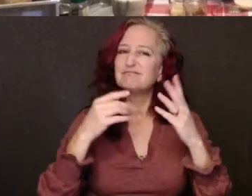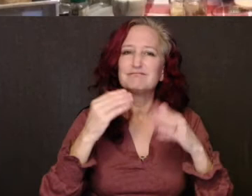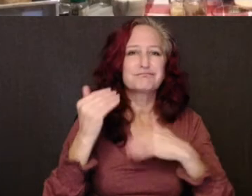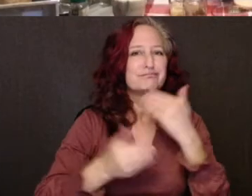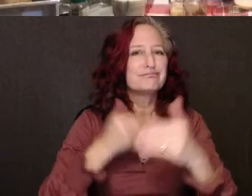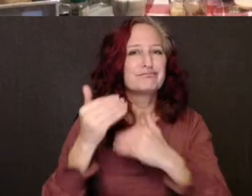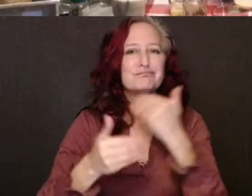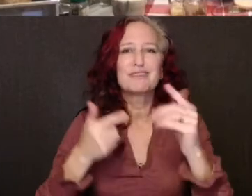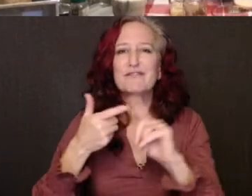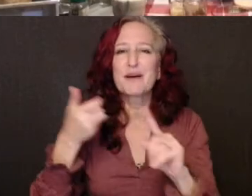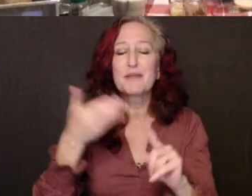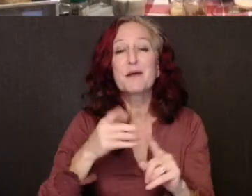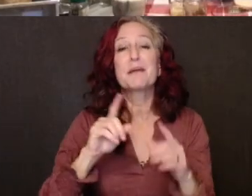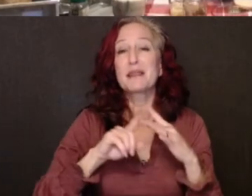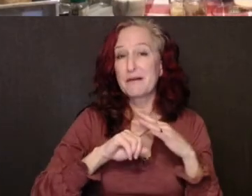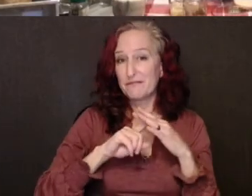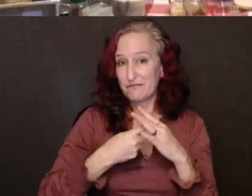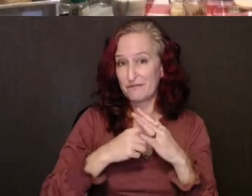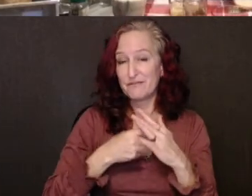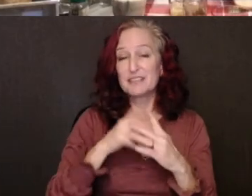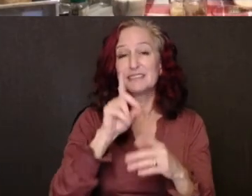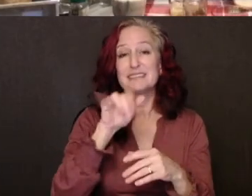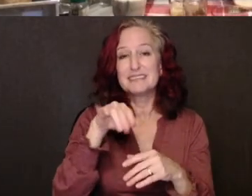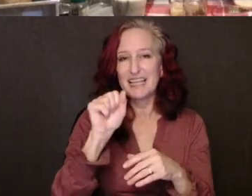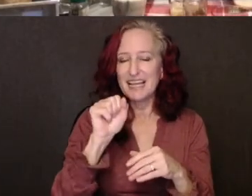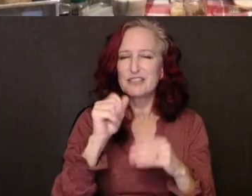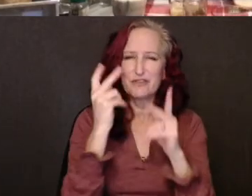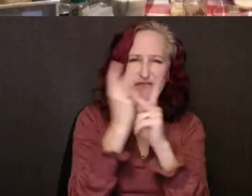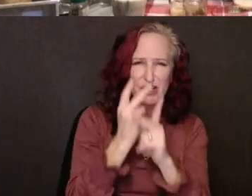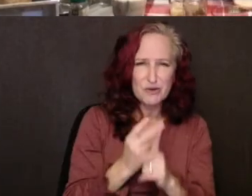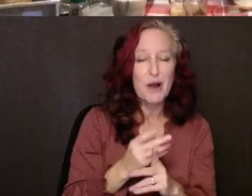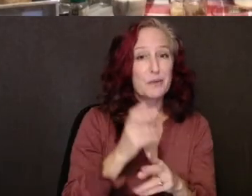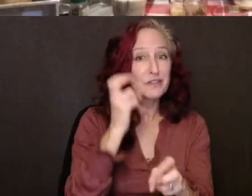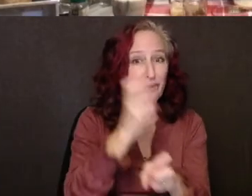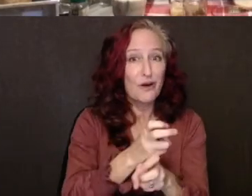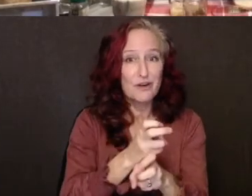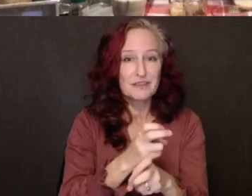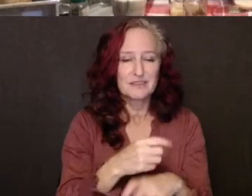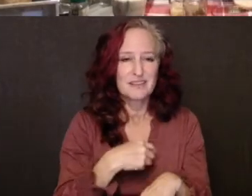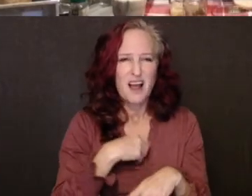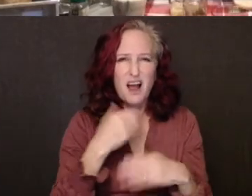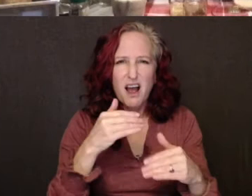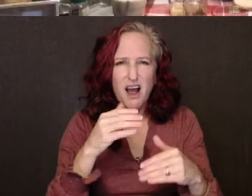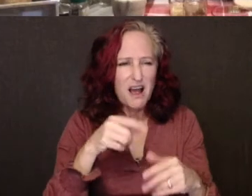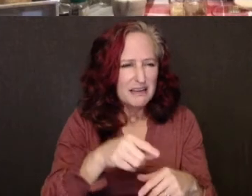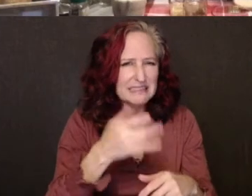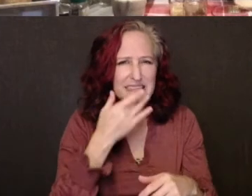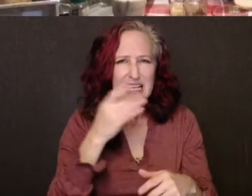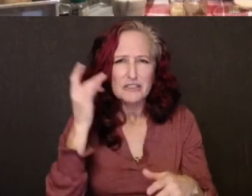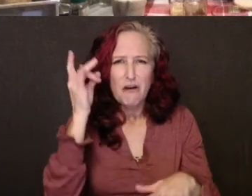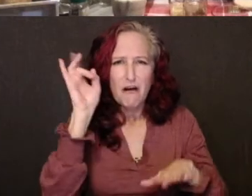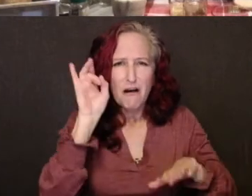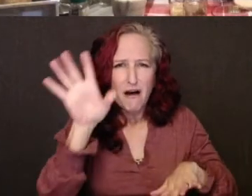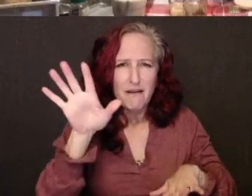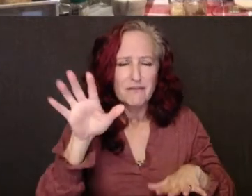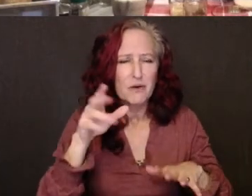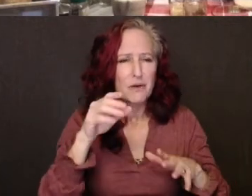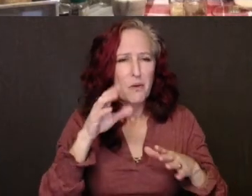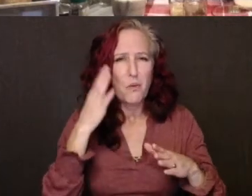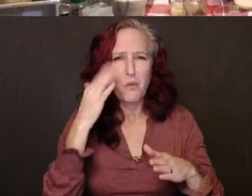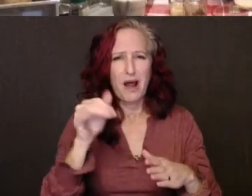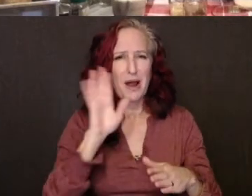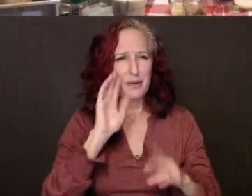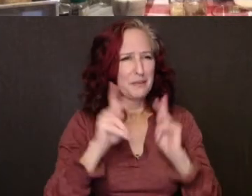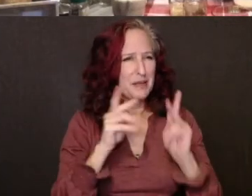understand vegan baking. Like I had to do a lot of research on substitutes that could be used. But then I feel like once you